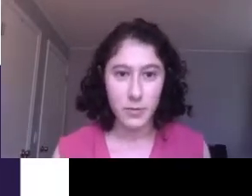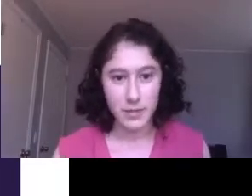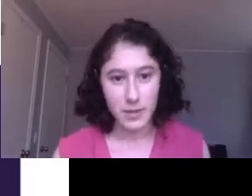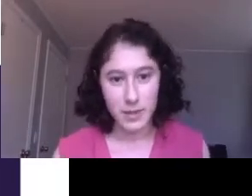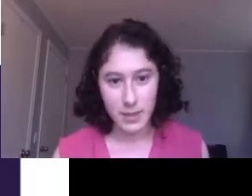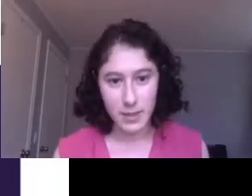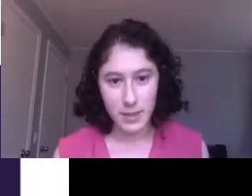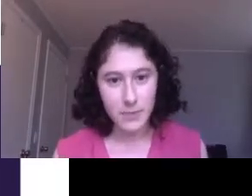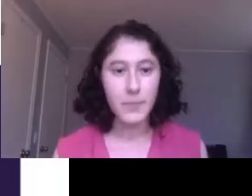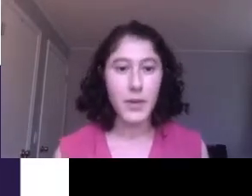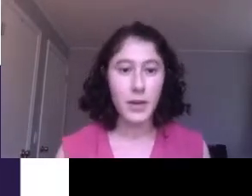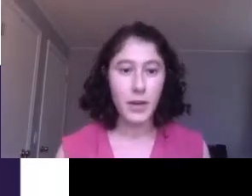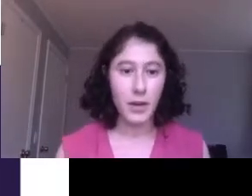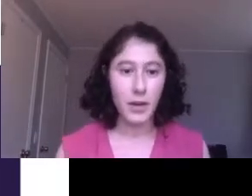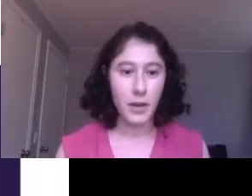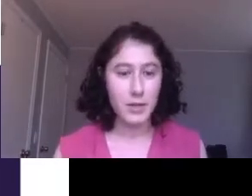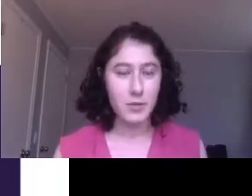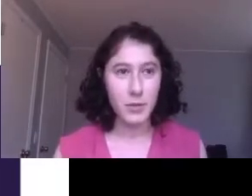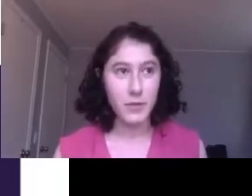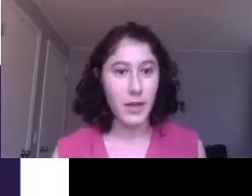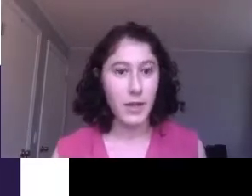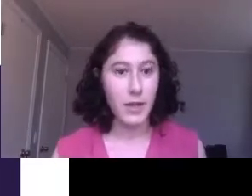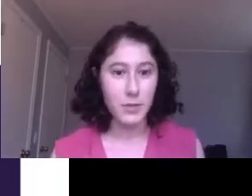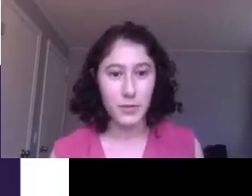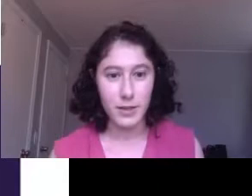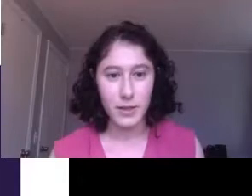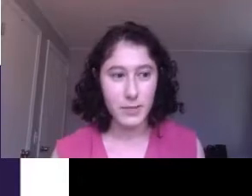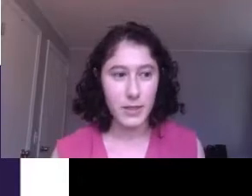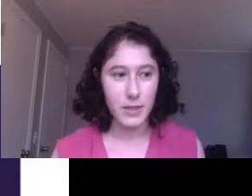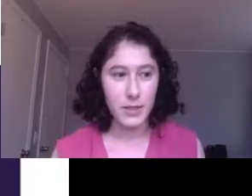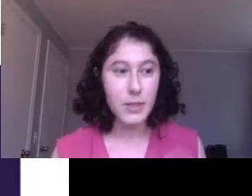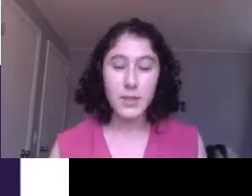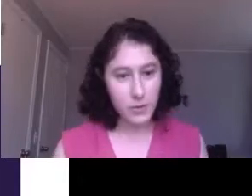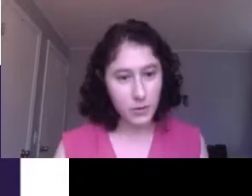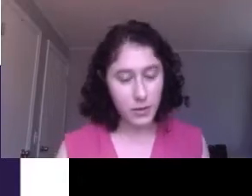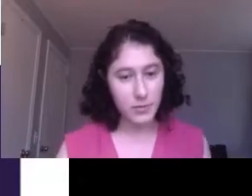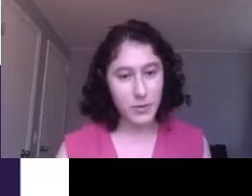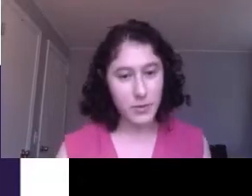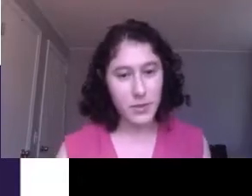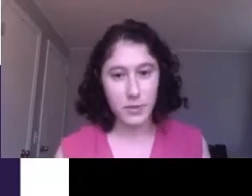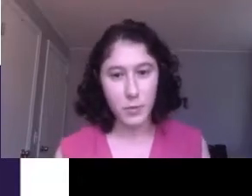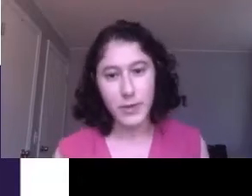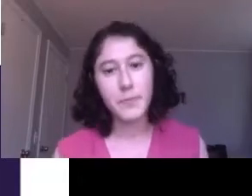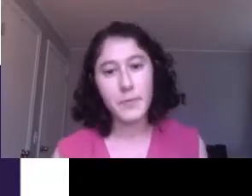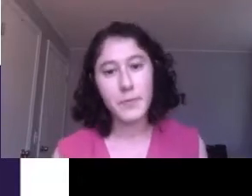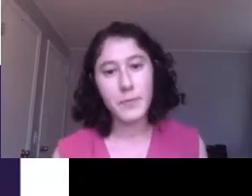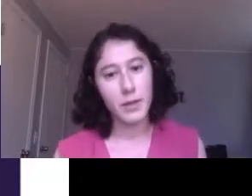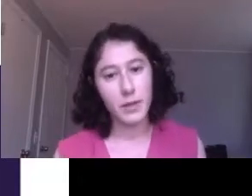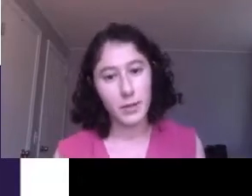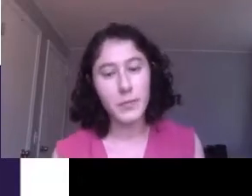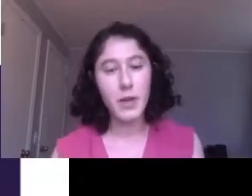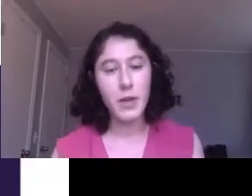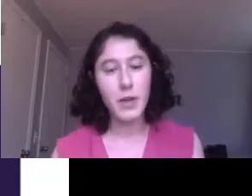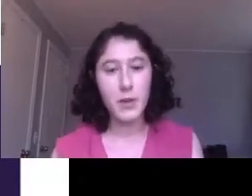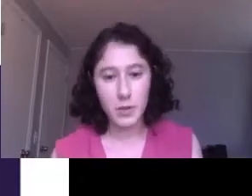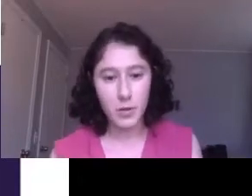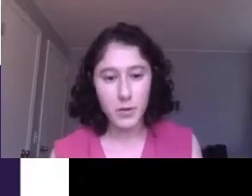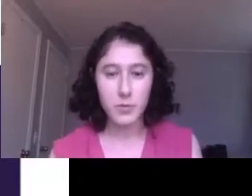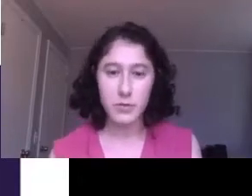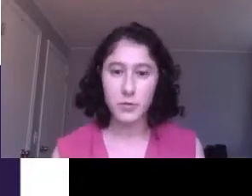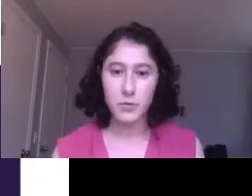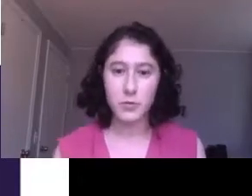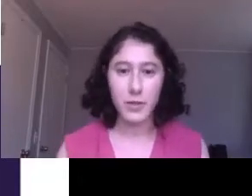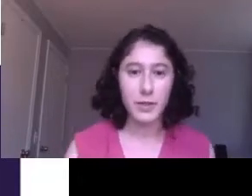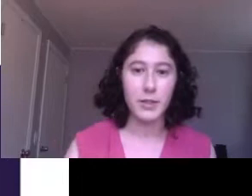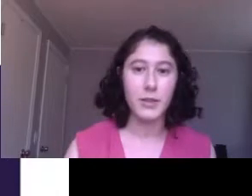what the participant sees. And that's a really valuable thing that has been difficult up until this point. But also